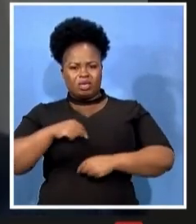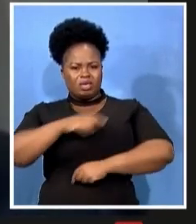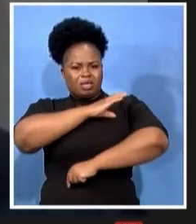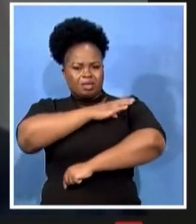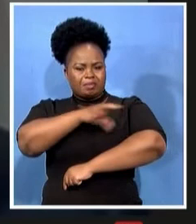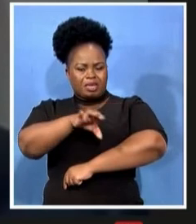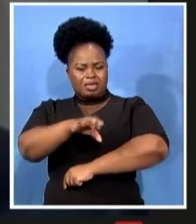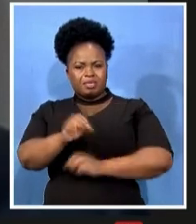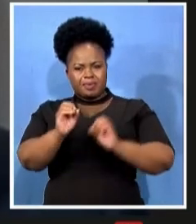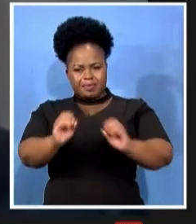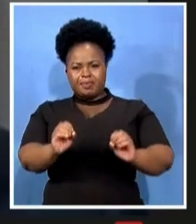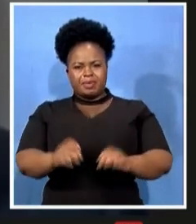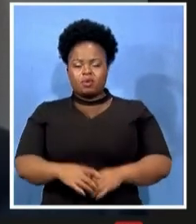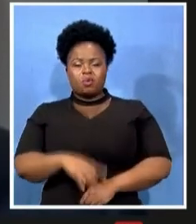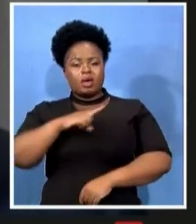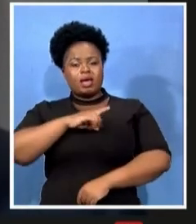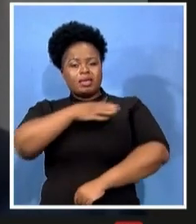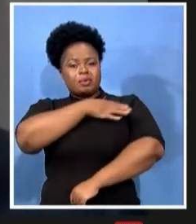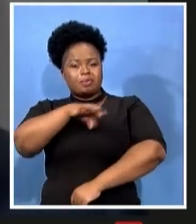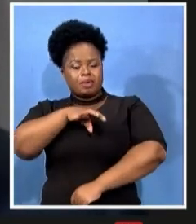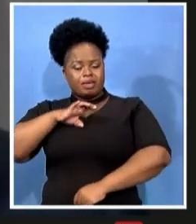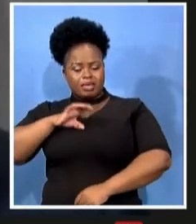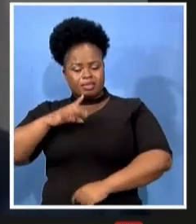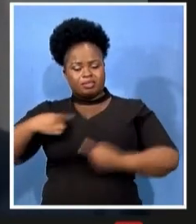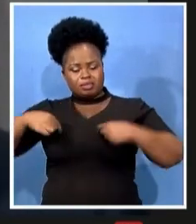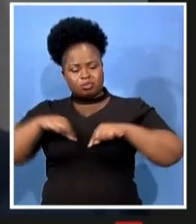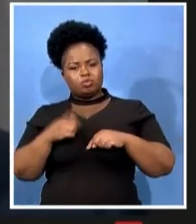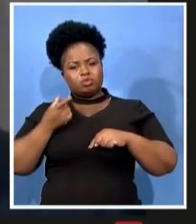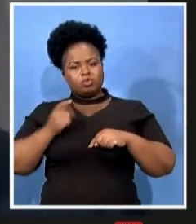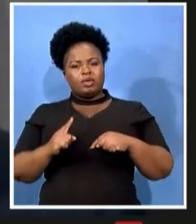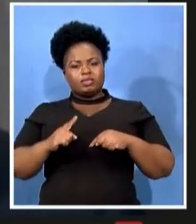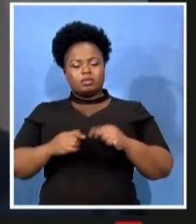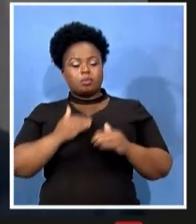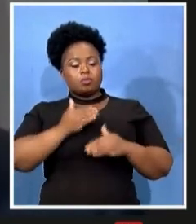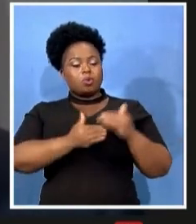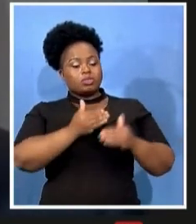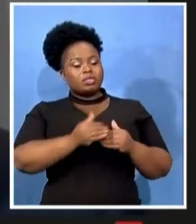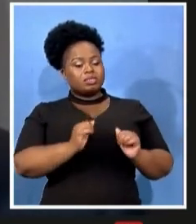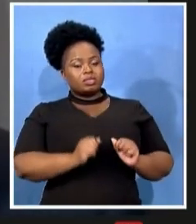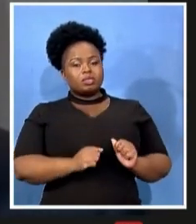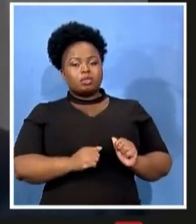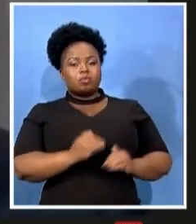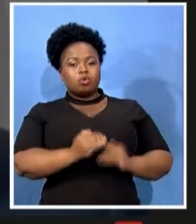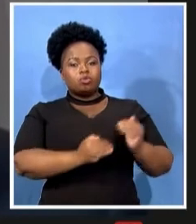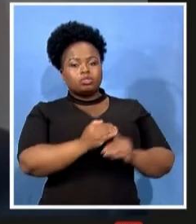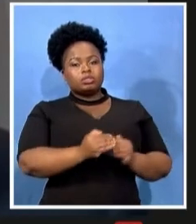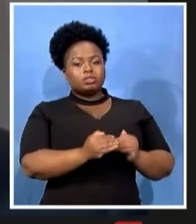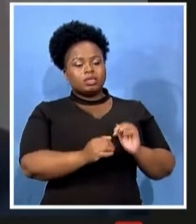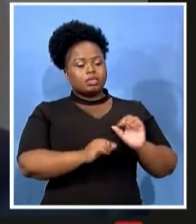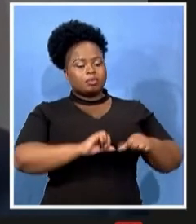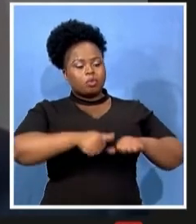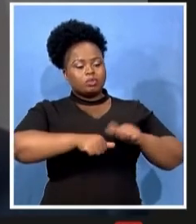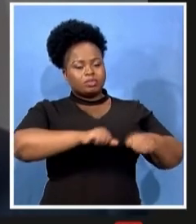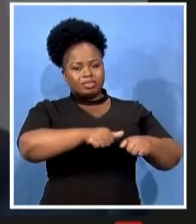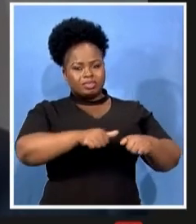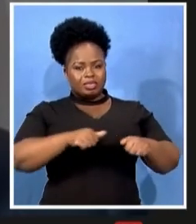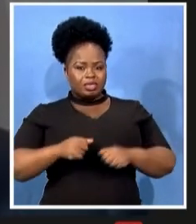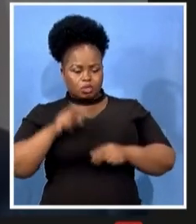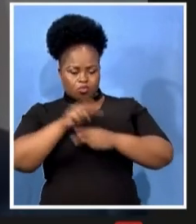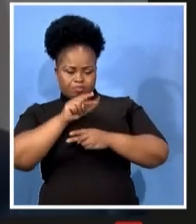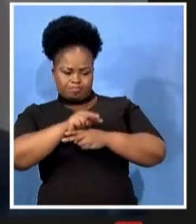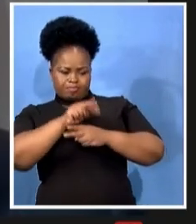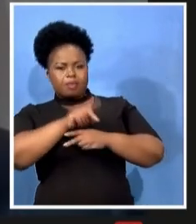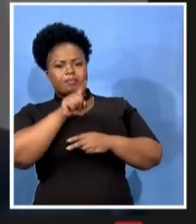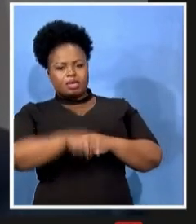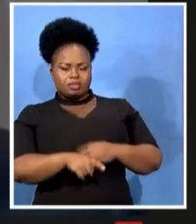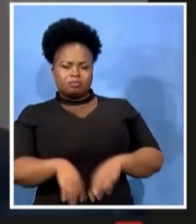have oversight over processes and procedures. And we appreciate the input from the House Chair that we will